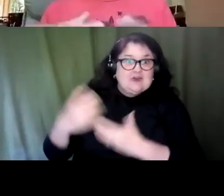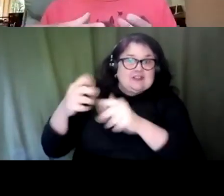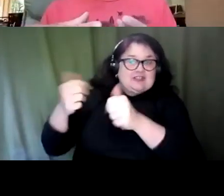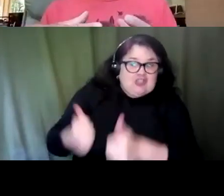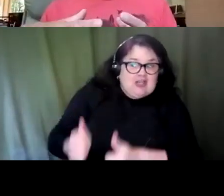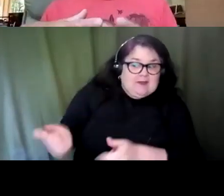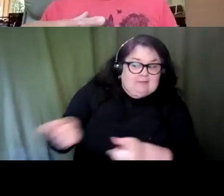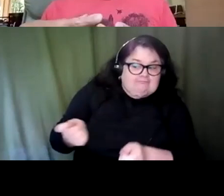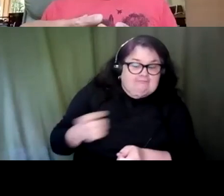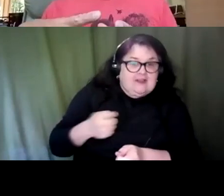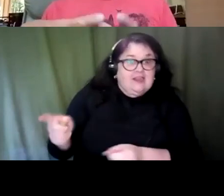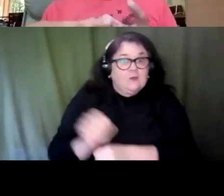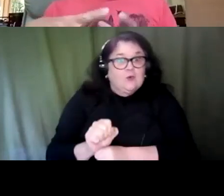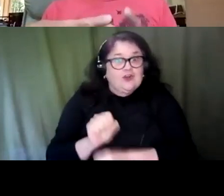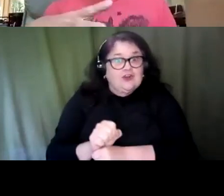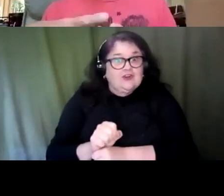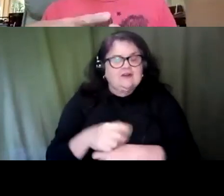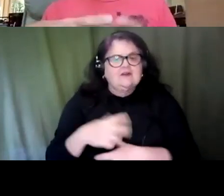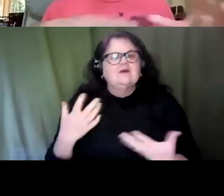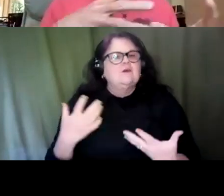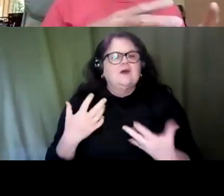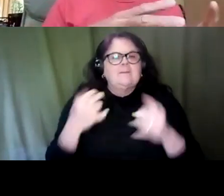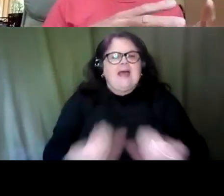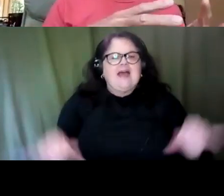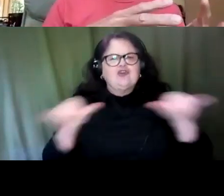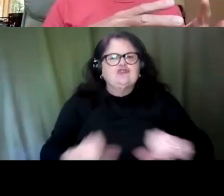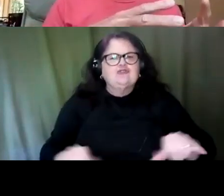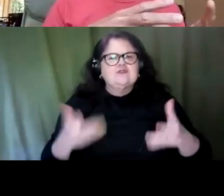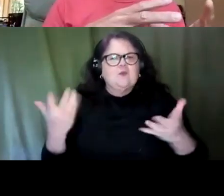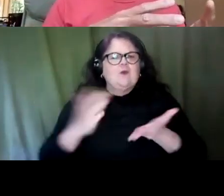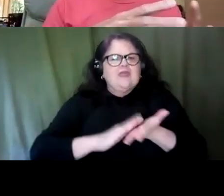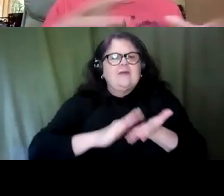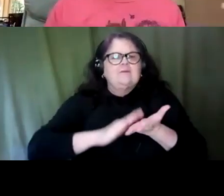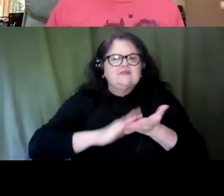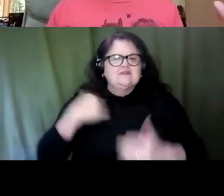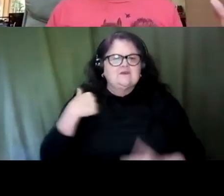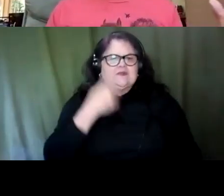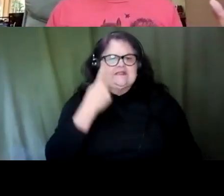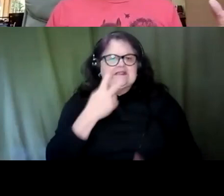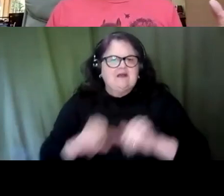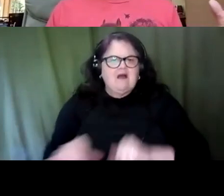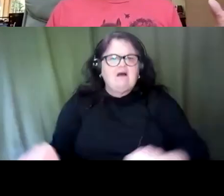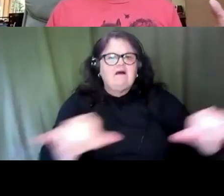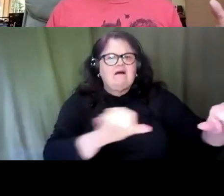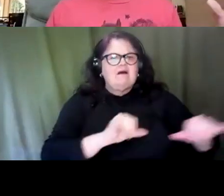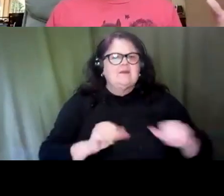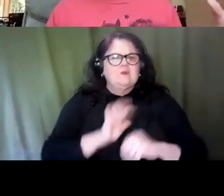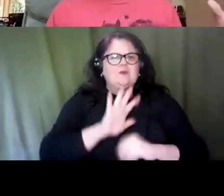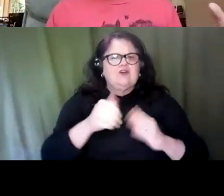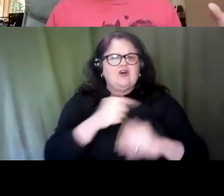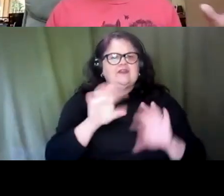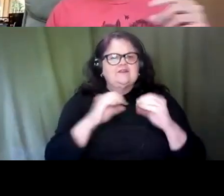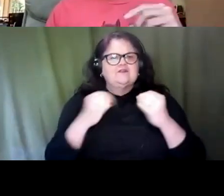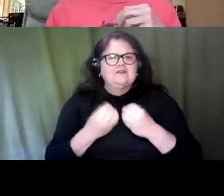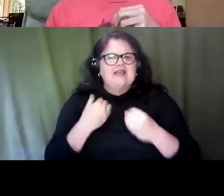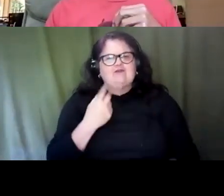the work, what are some of the patterns? What are some of the rhythms that we see as common across these organizations? And so here's